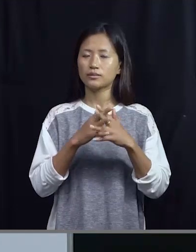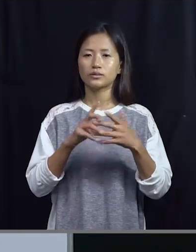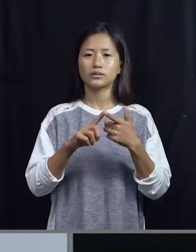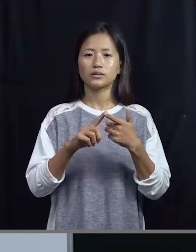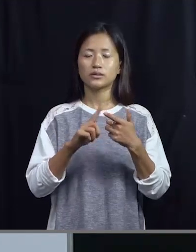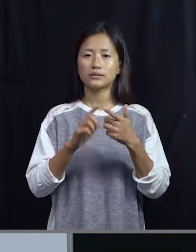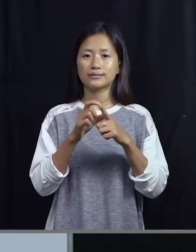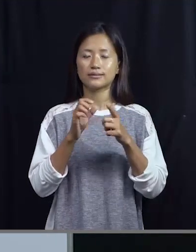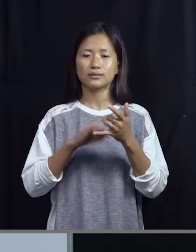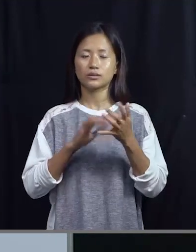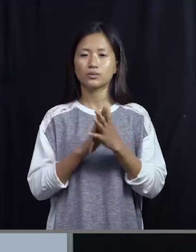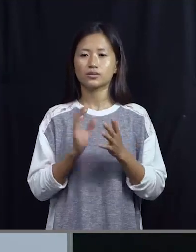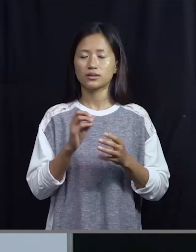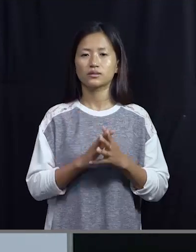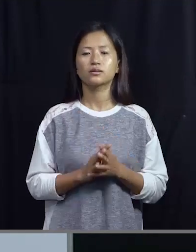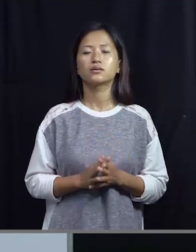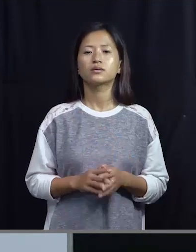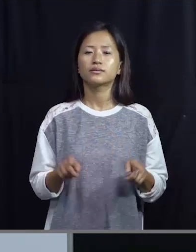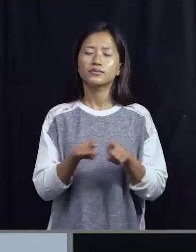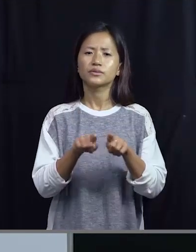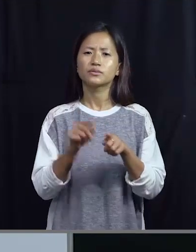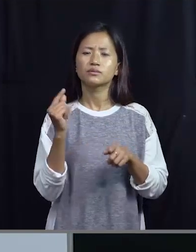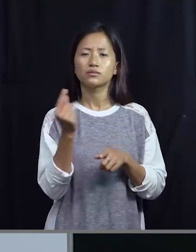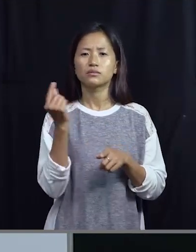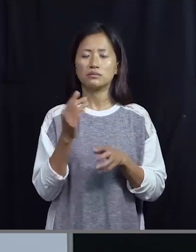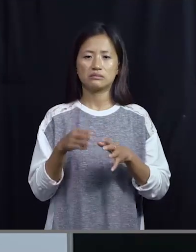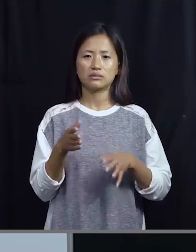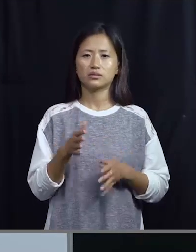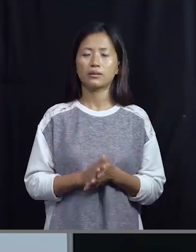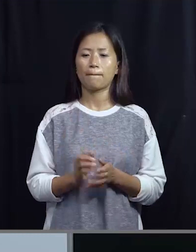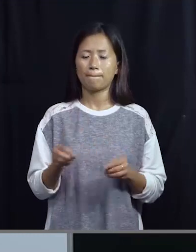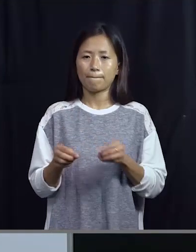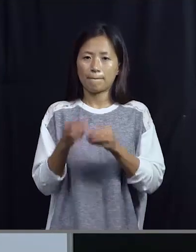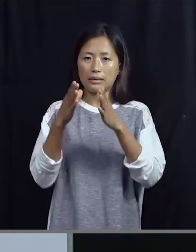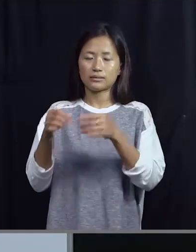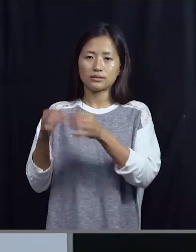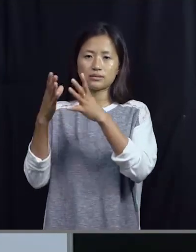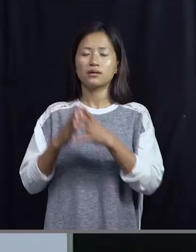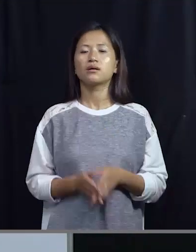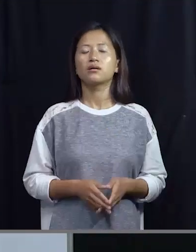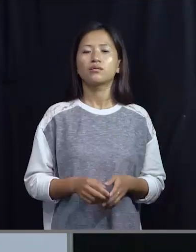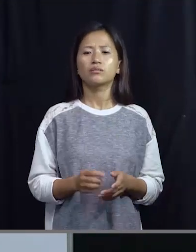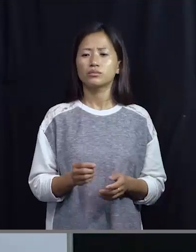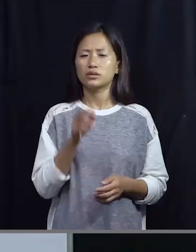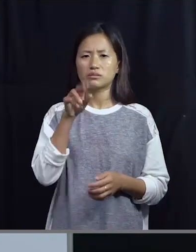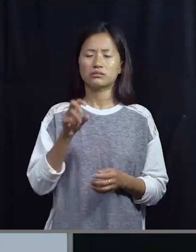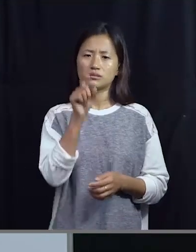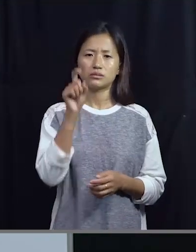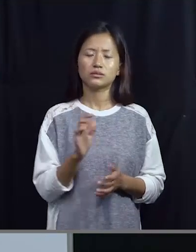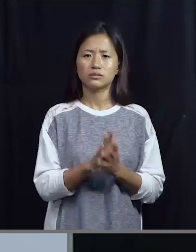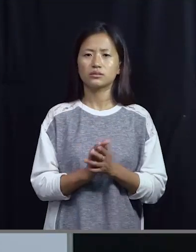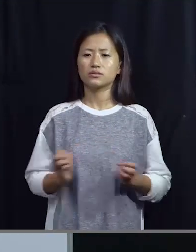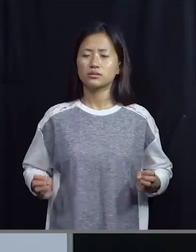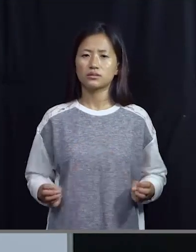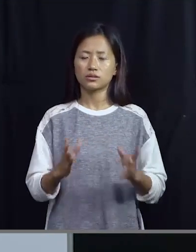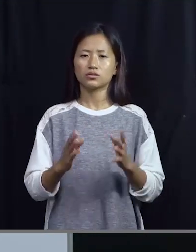W-E-E-D-S. You know what are weeds, right? Those are those useless plants and all, which are not beneficial, which suddenly